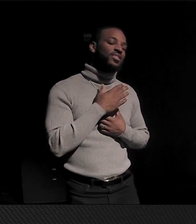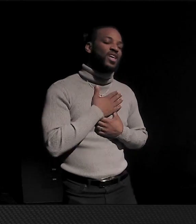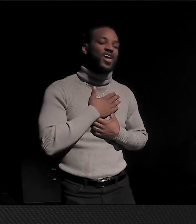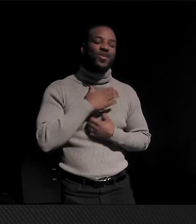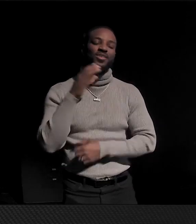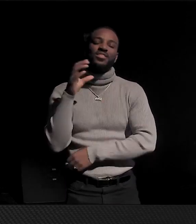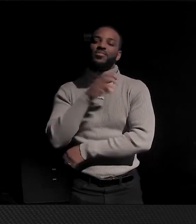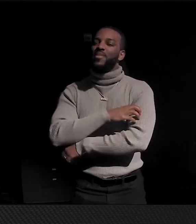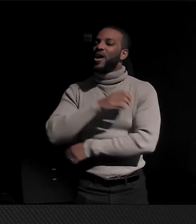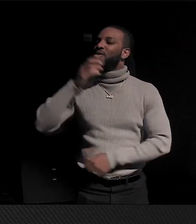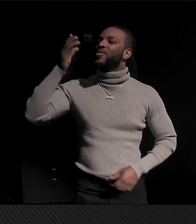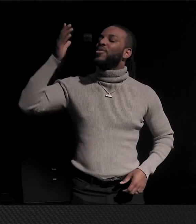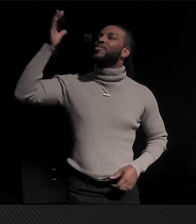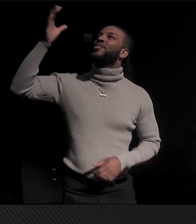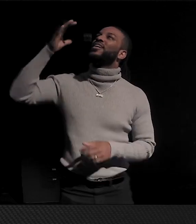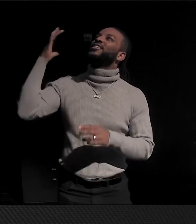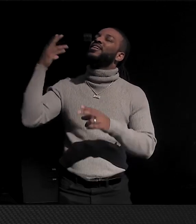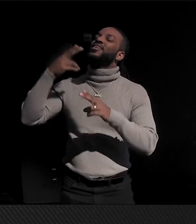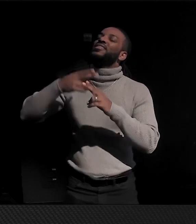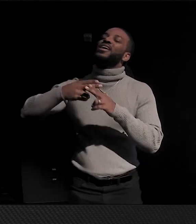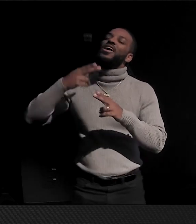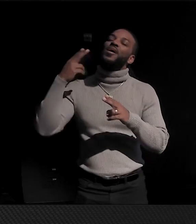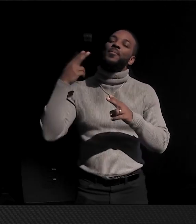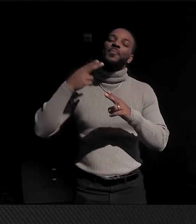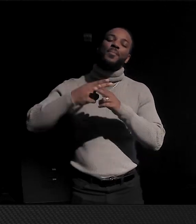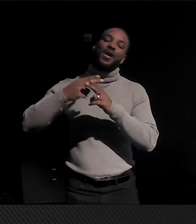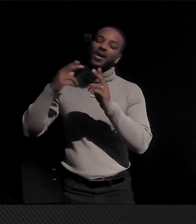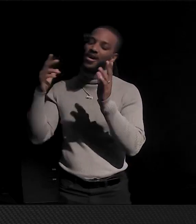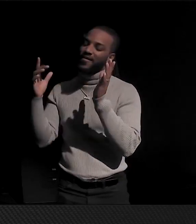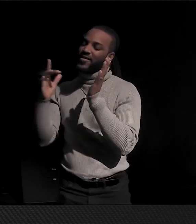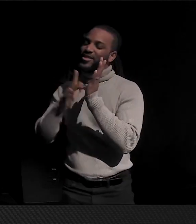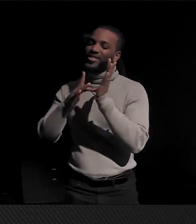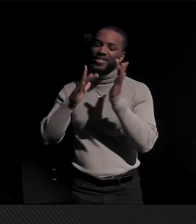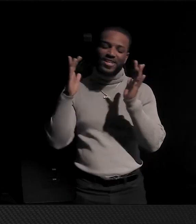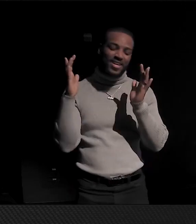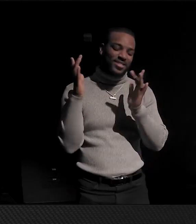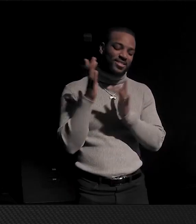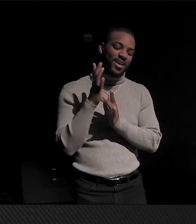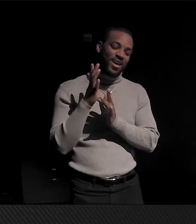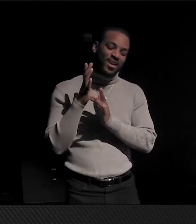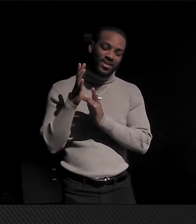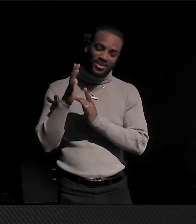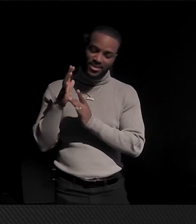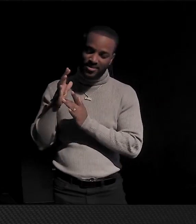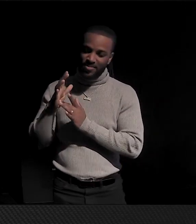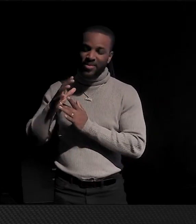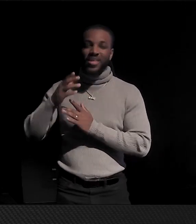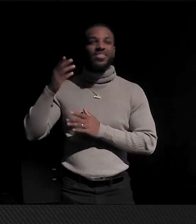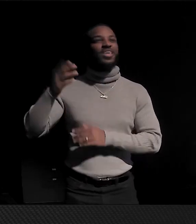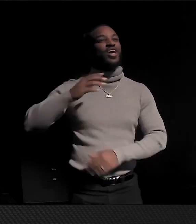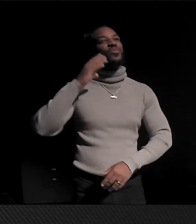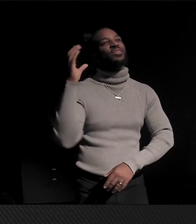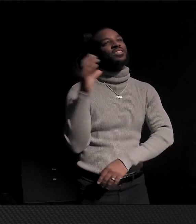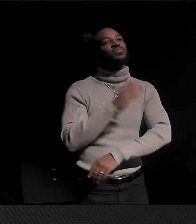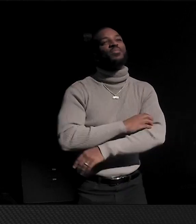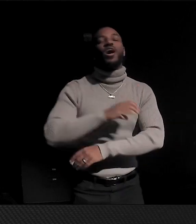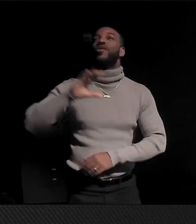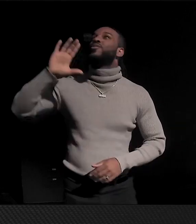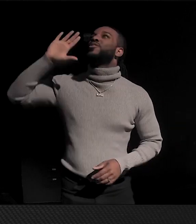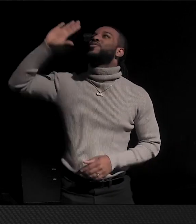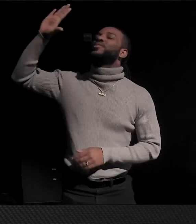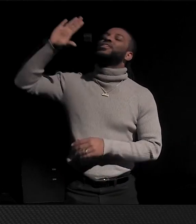love. 'Cause there is power in the name of Jesus. There